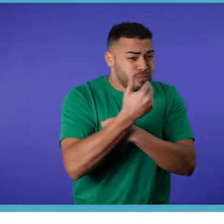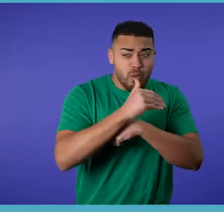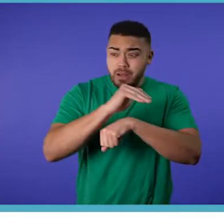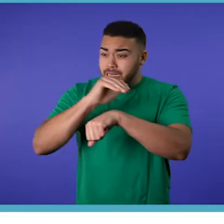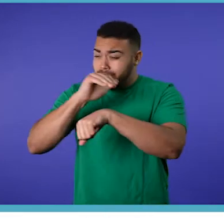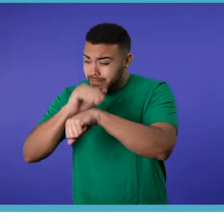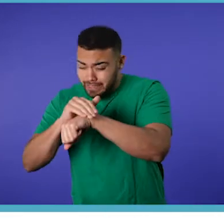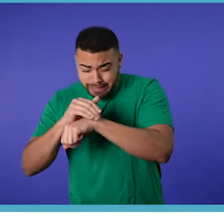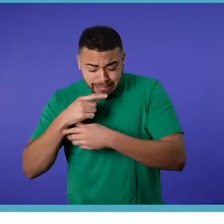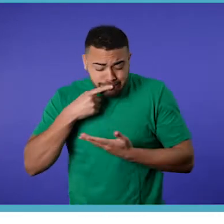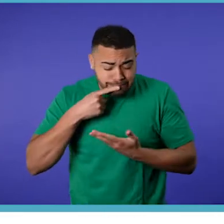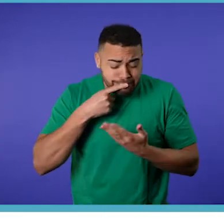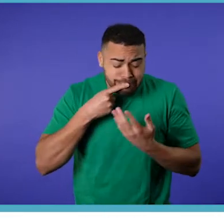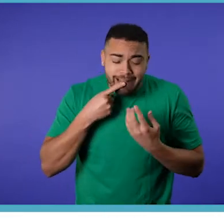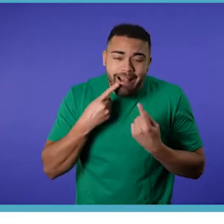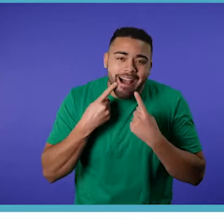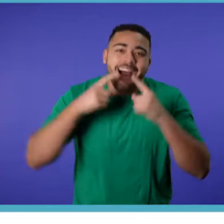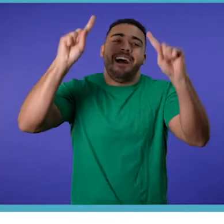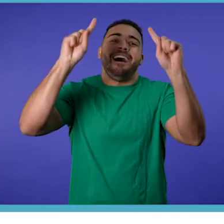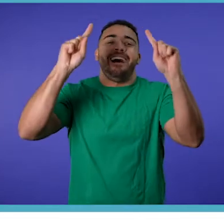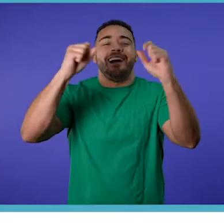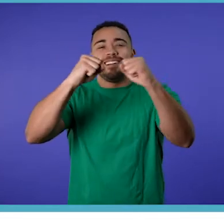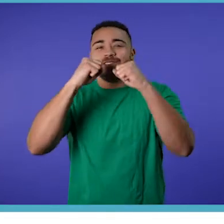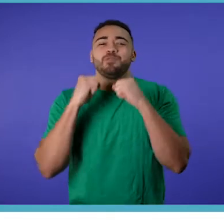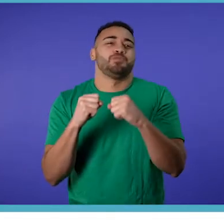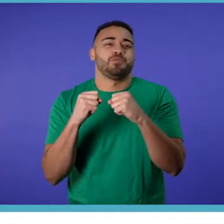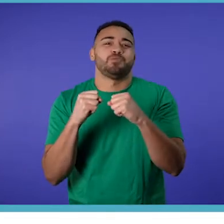days, he got it right.